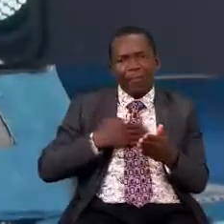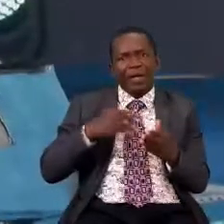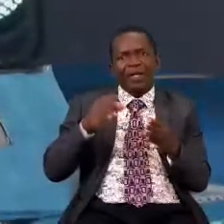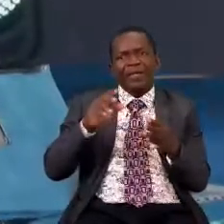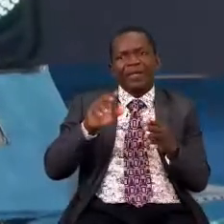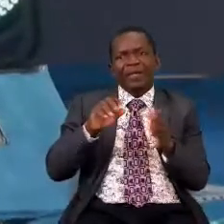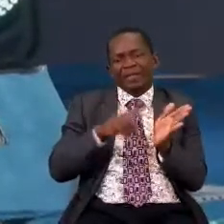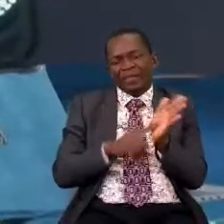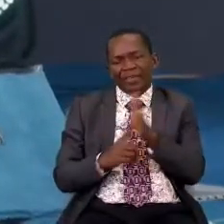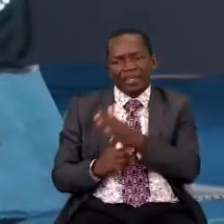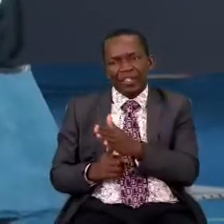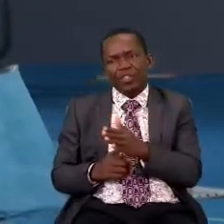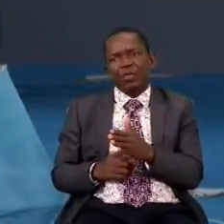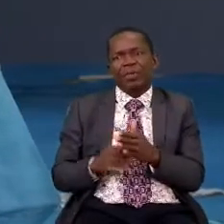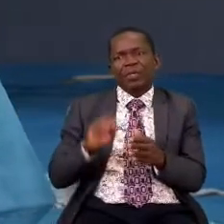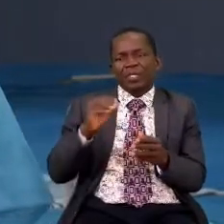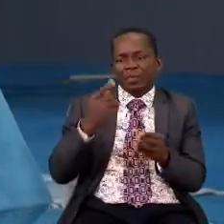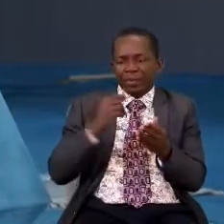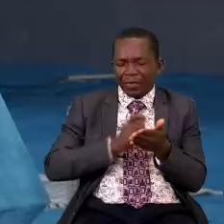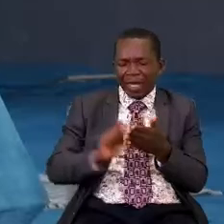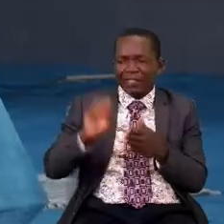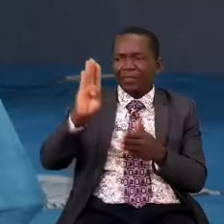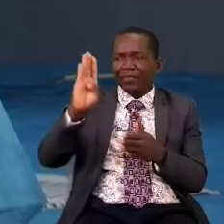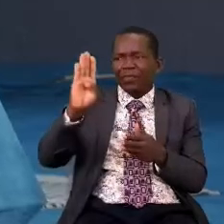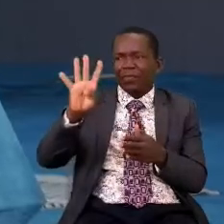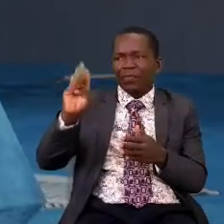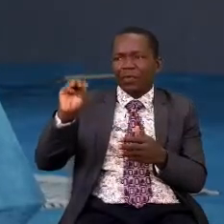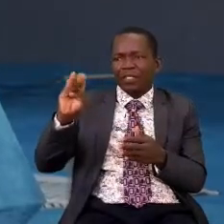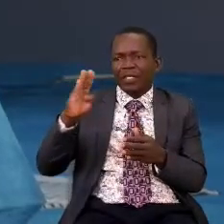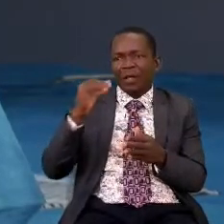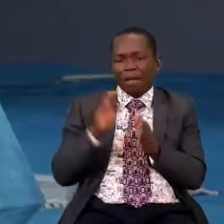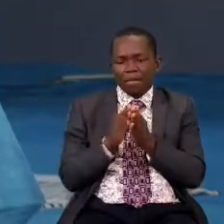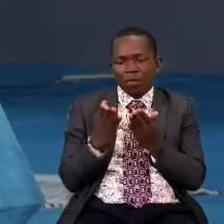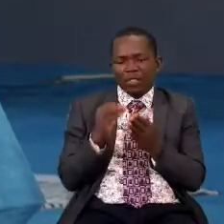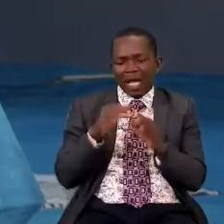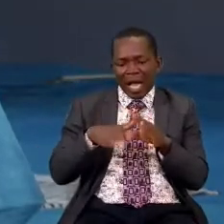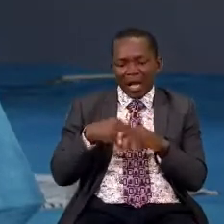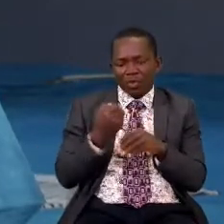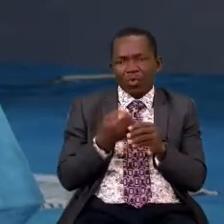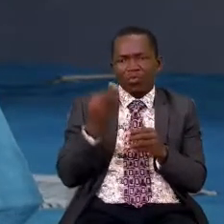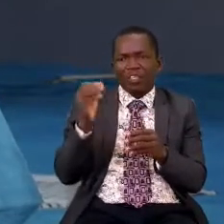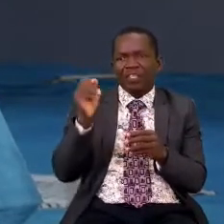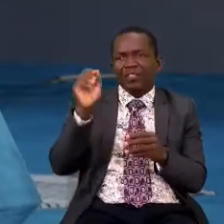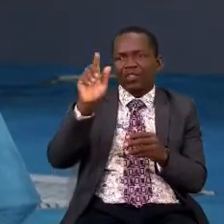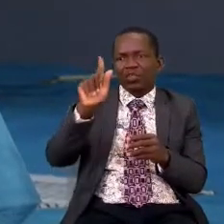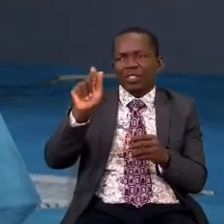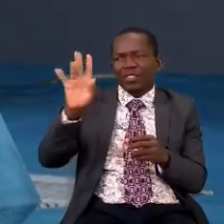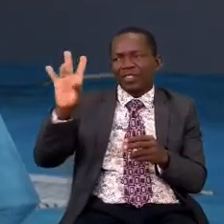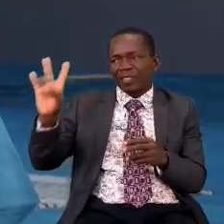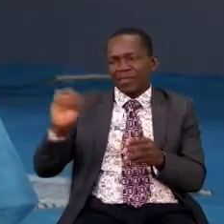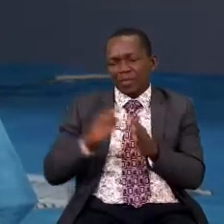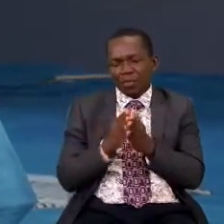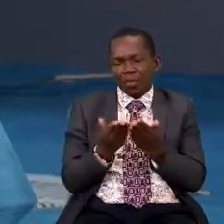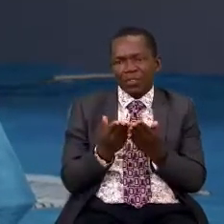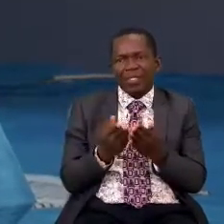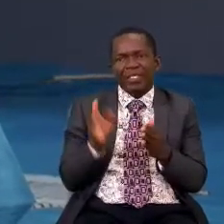vessel to take my gospel, and to take the good news and the message of salvation. He will take that